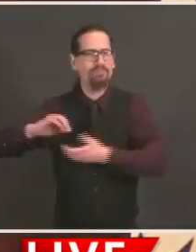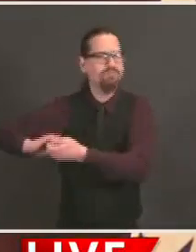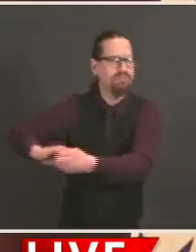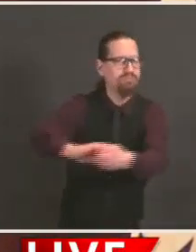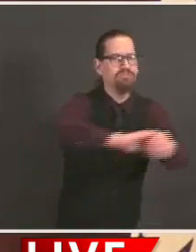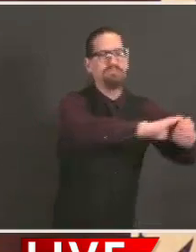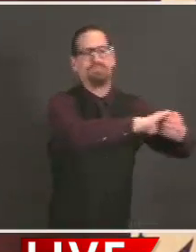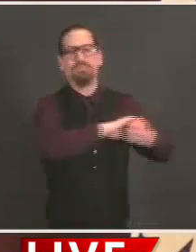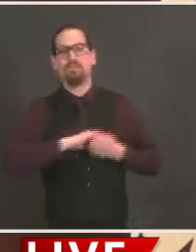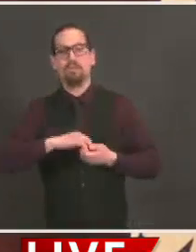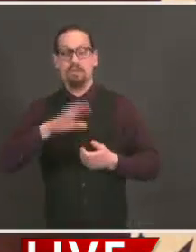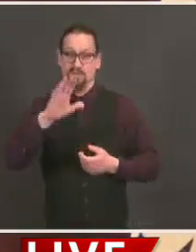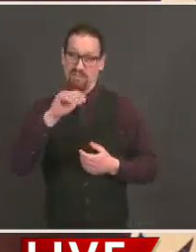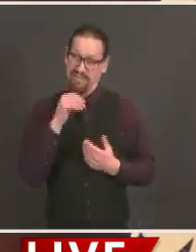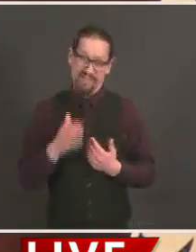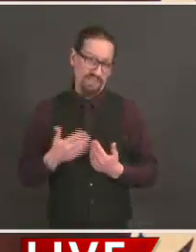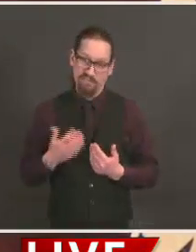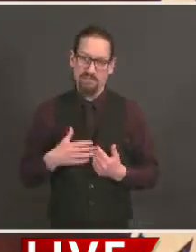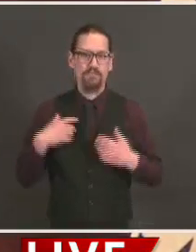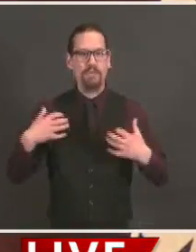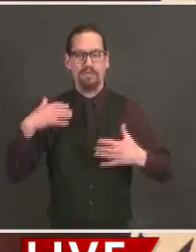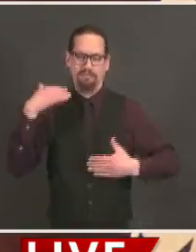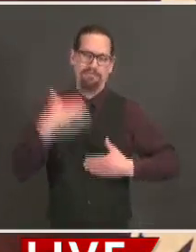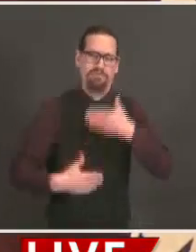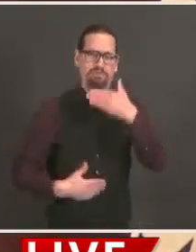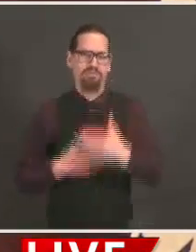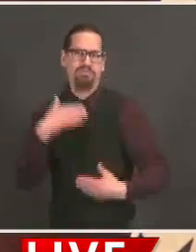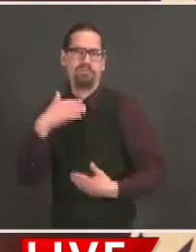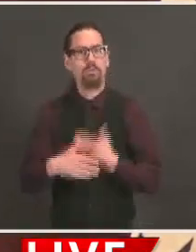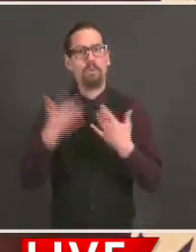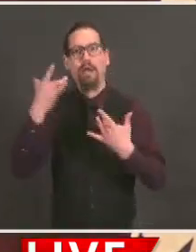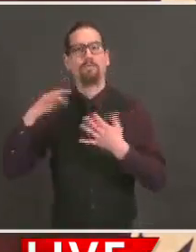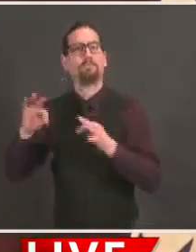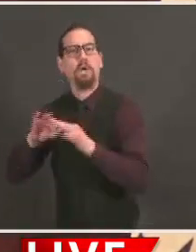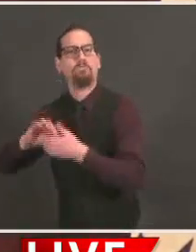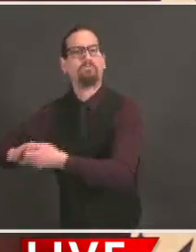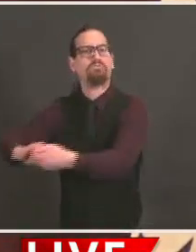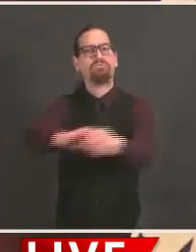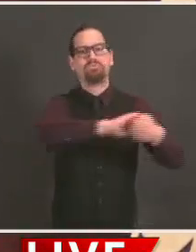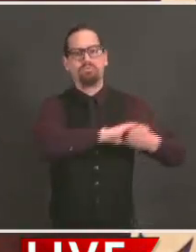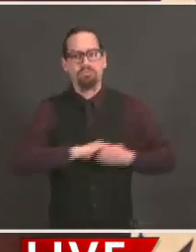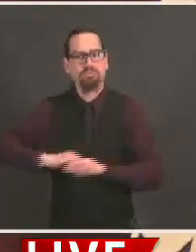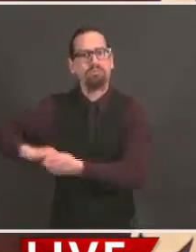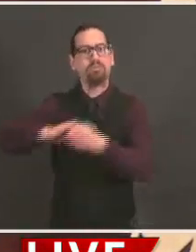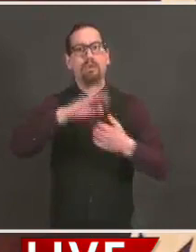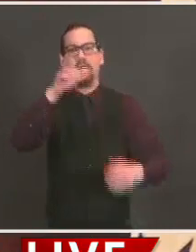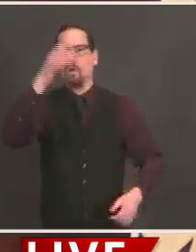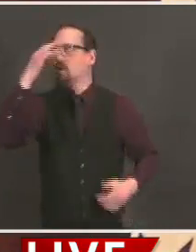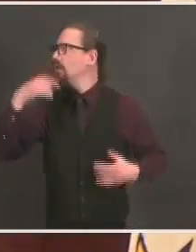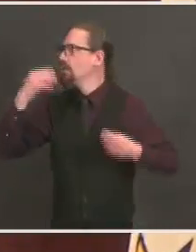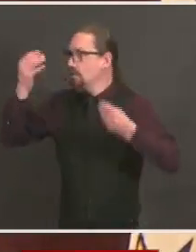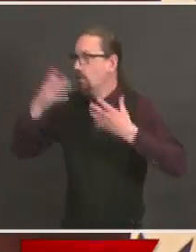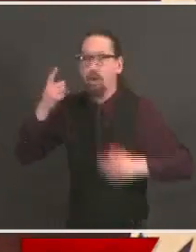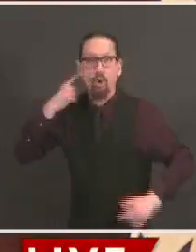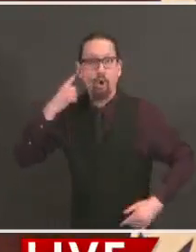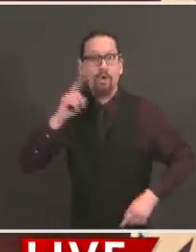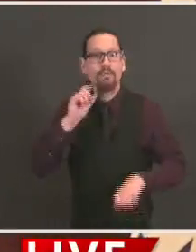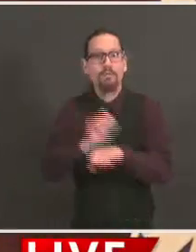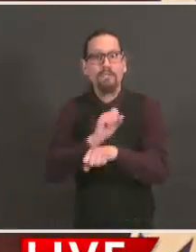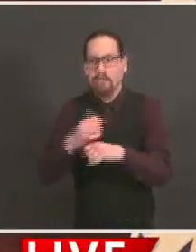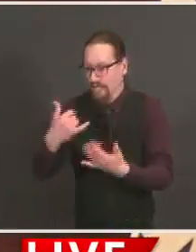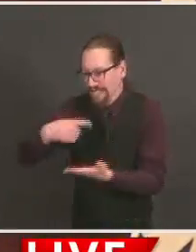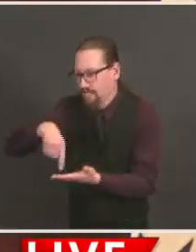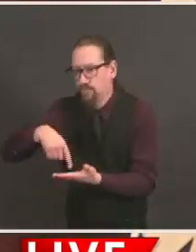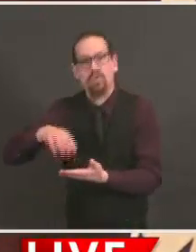during the week, but all in all, with a short period of time advance notice, we have